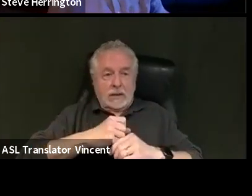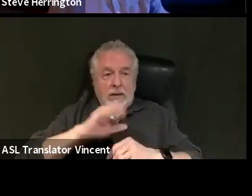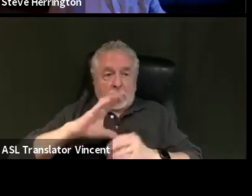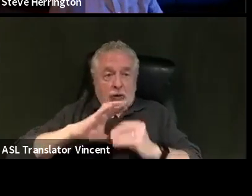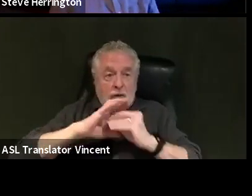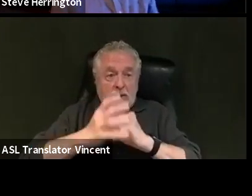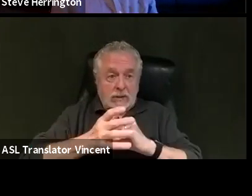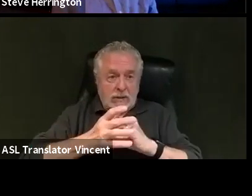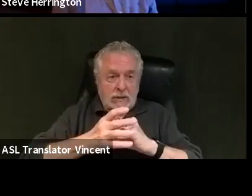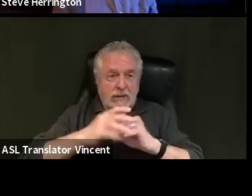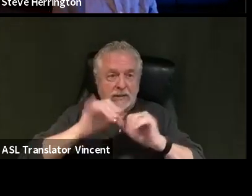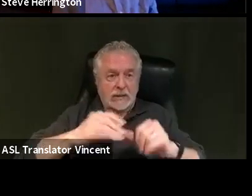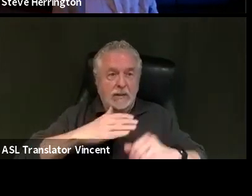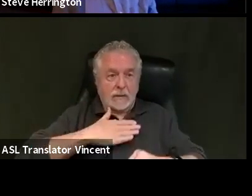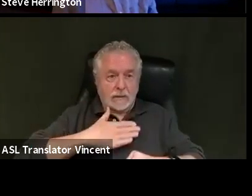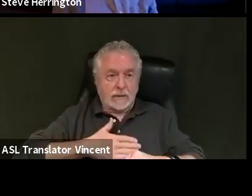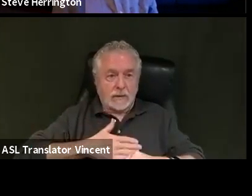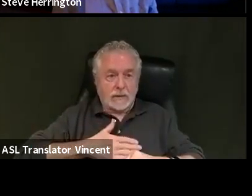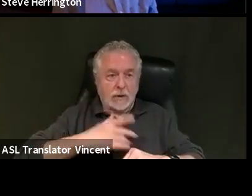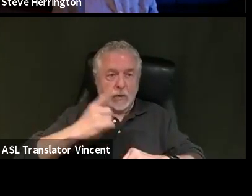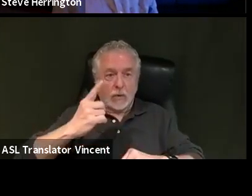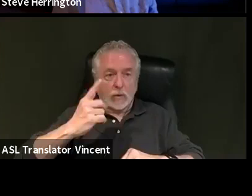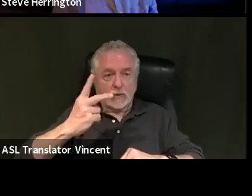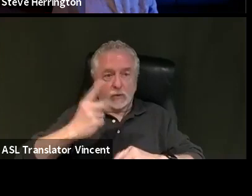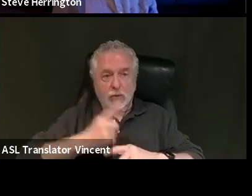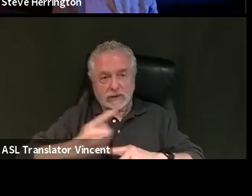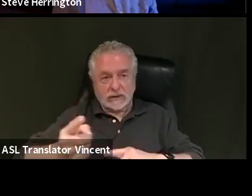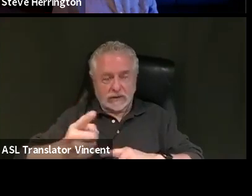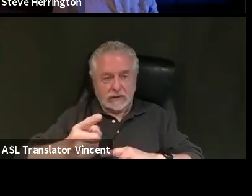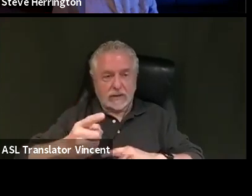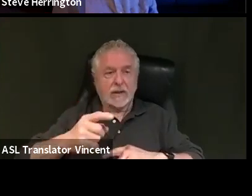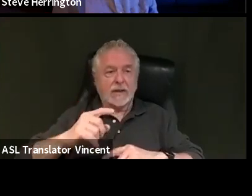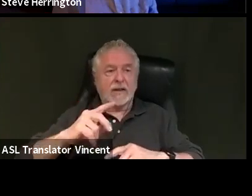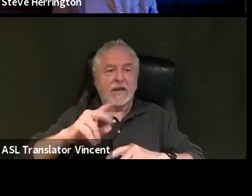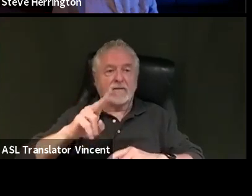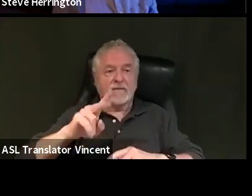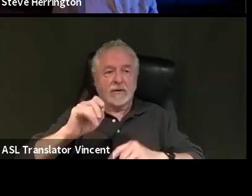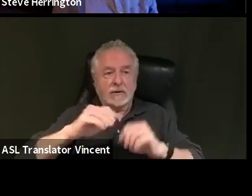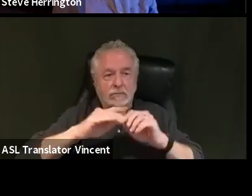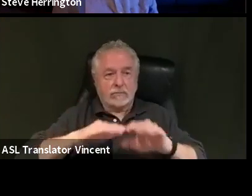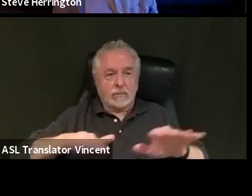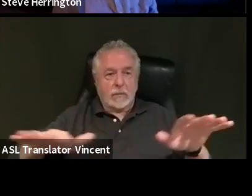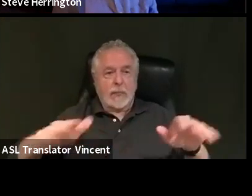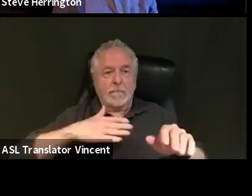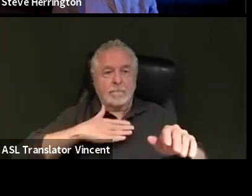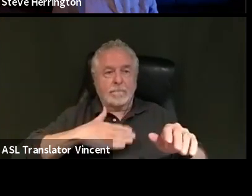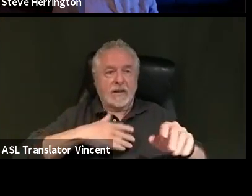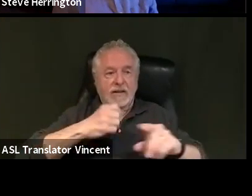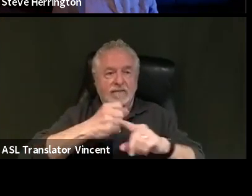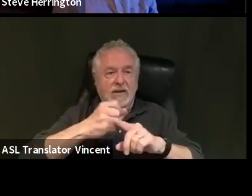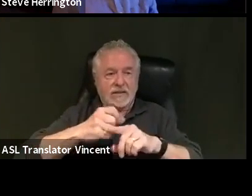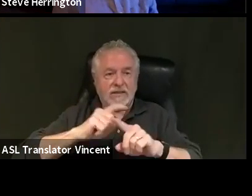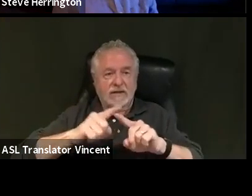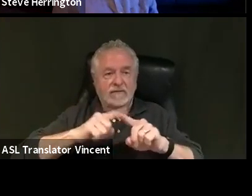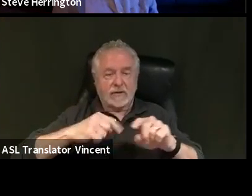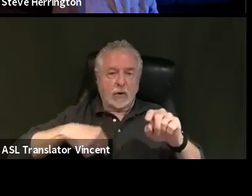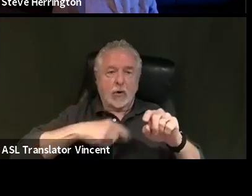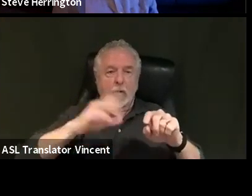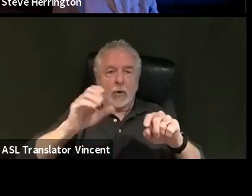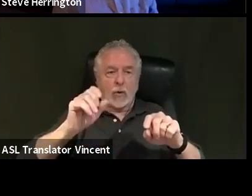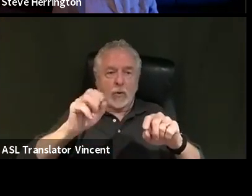COVID, it stays in the body for 1 to 2 weeks. And that virus then can go throughout the body and affect so many different